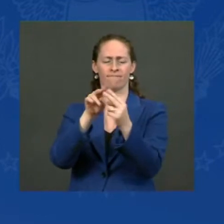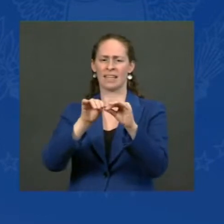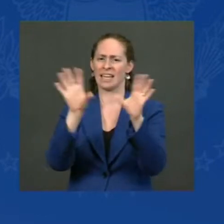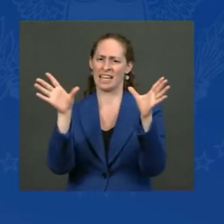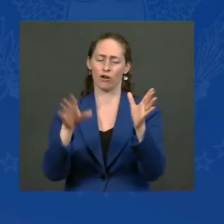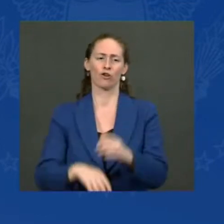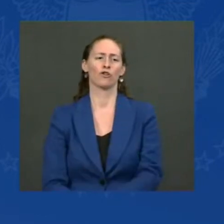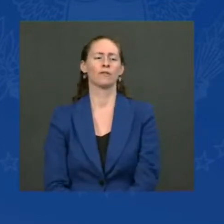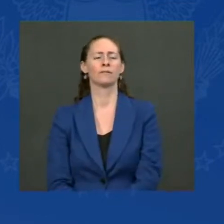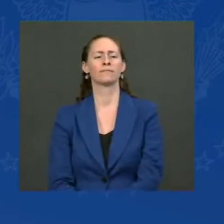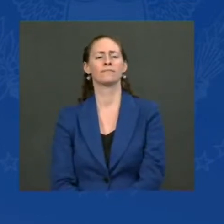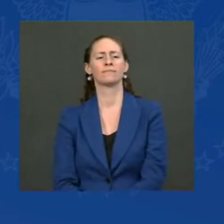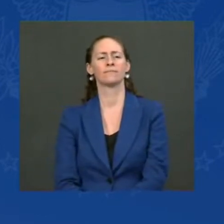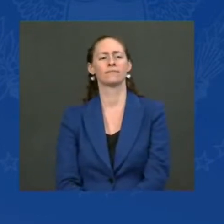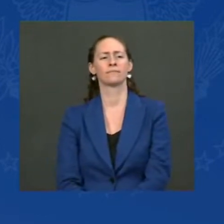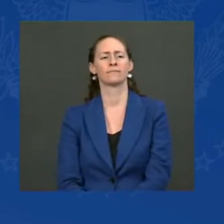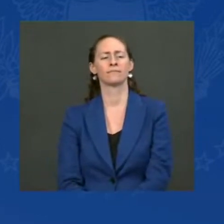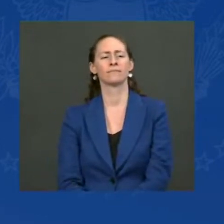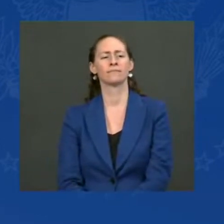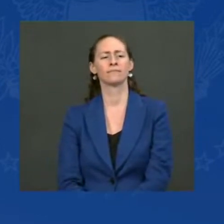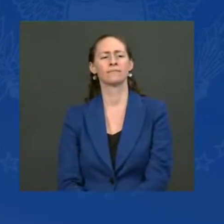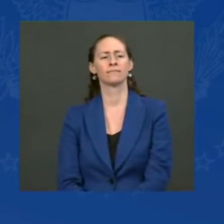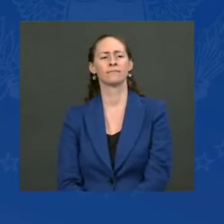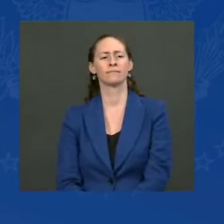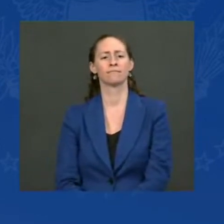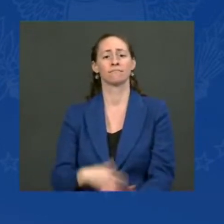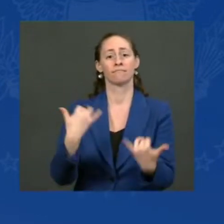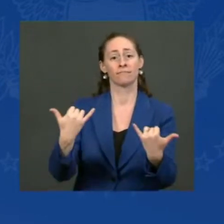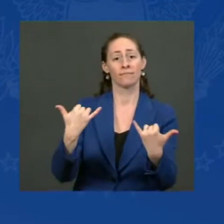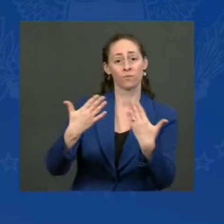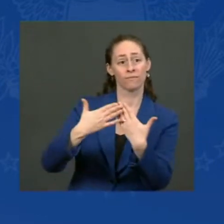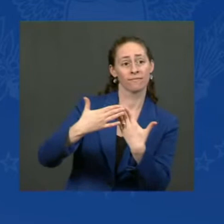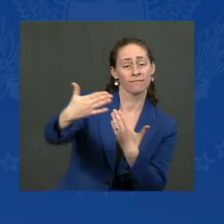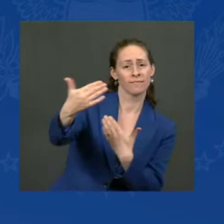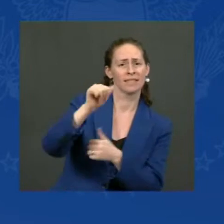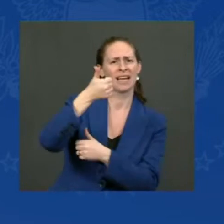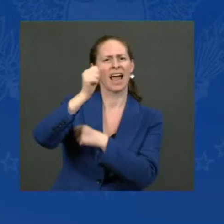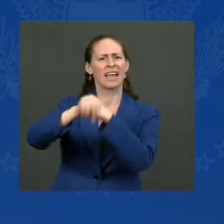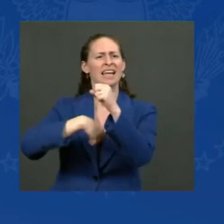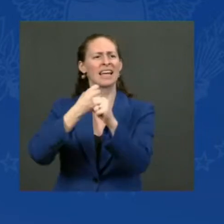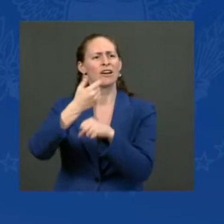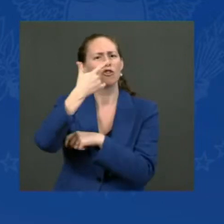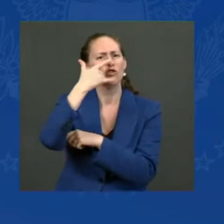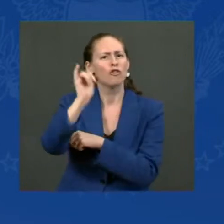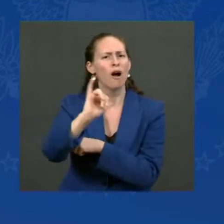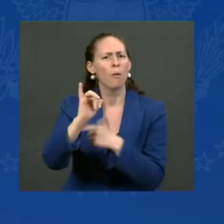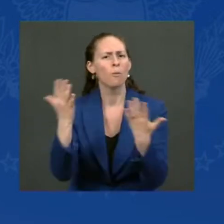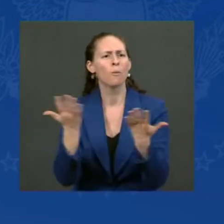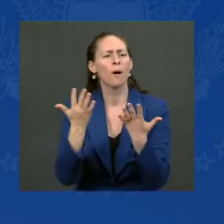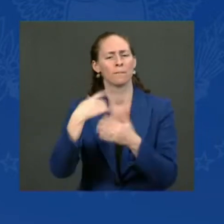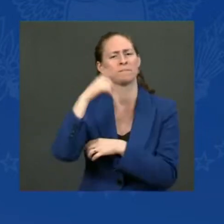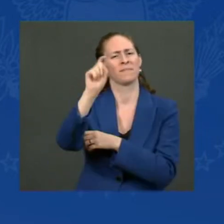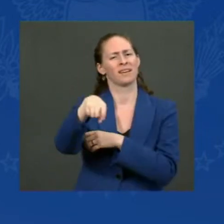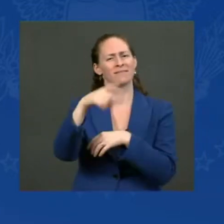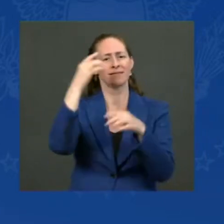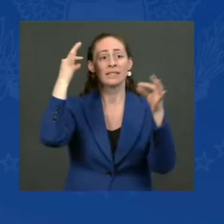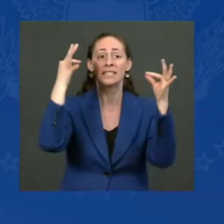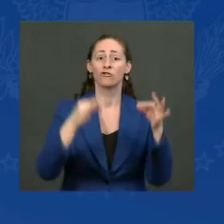a decisive decade for our world. A decade that will quite literally determine our